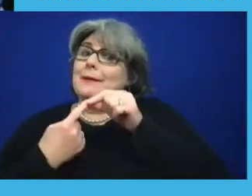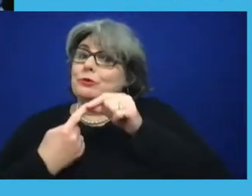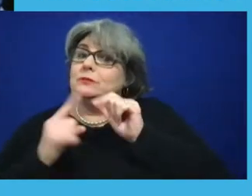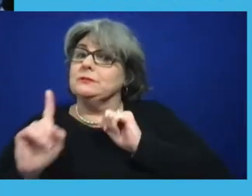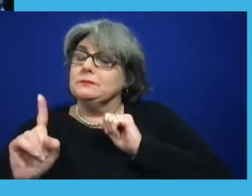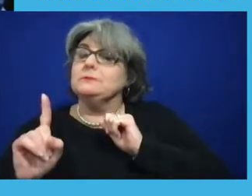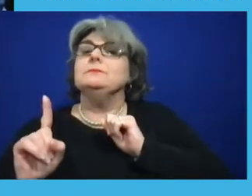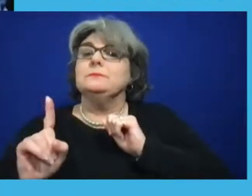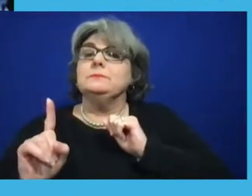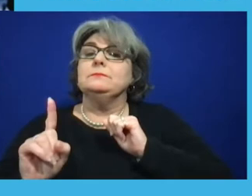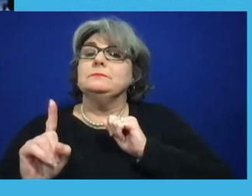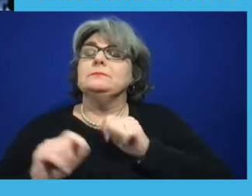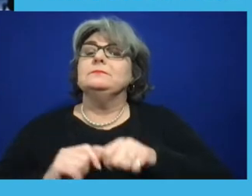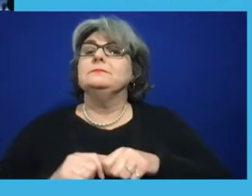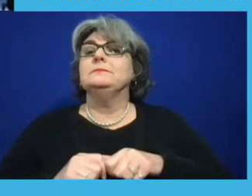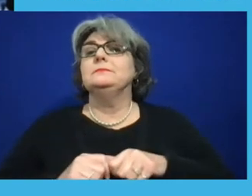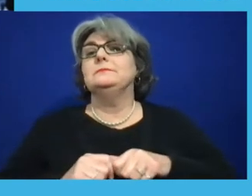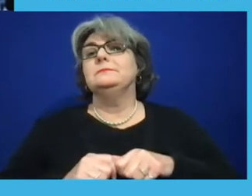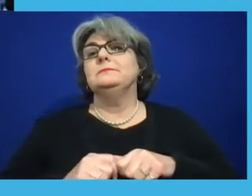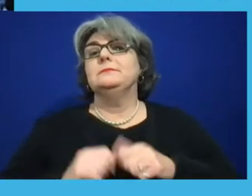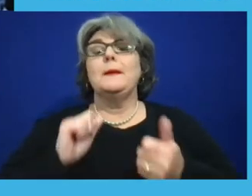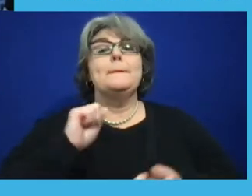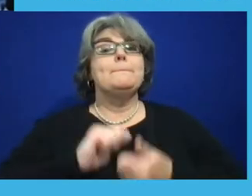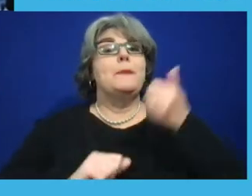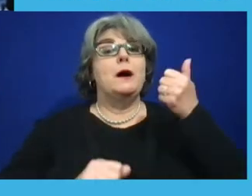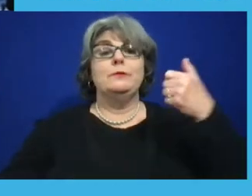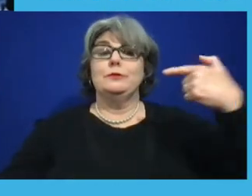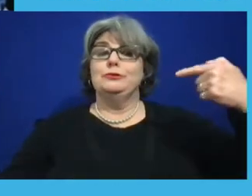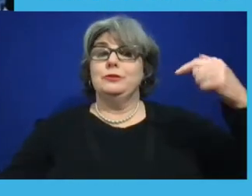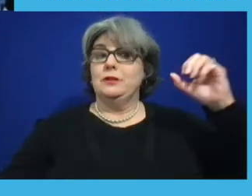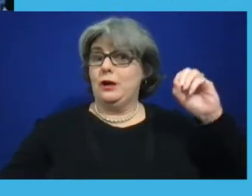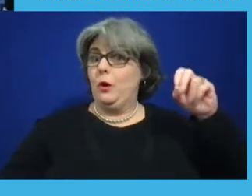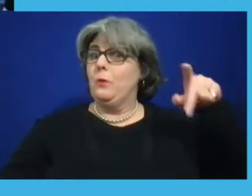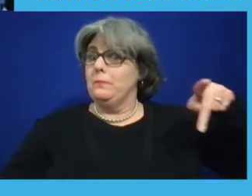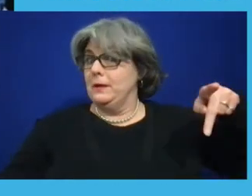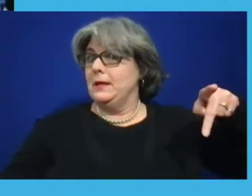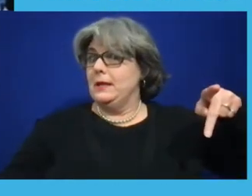But right now, with a few notable exceptions,